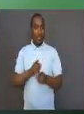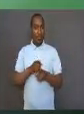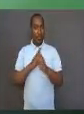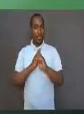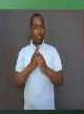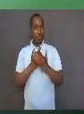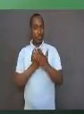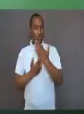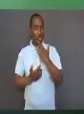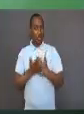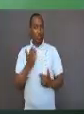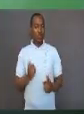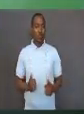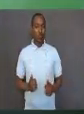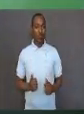answers with each other?